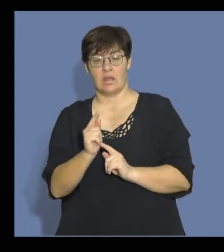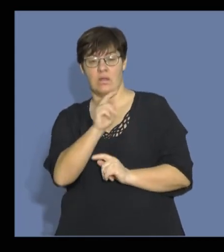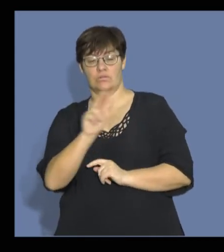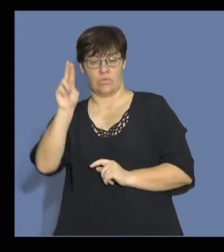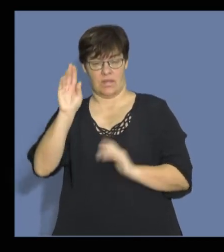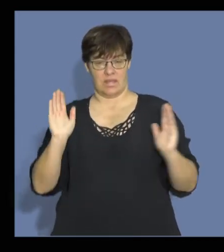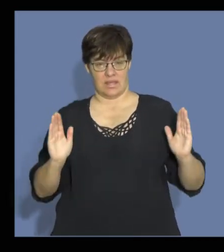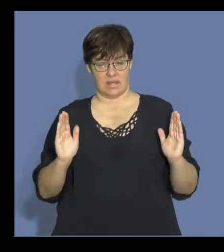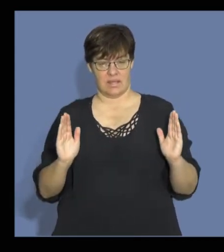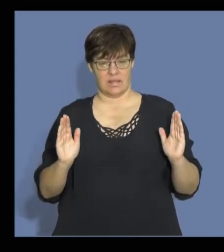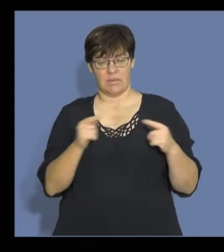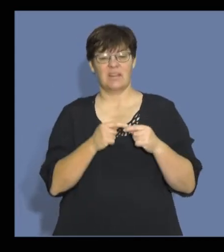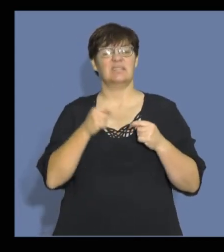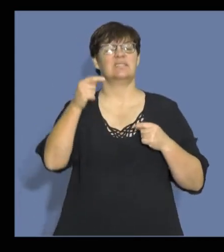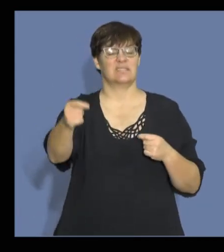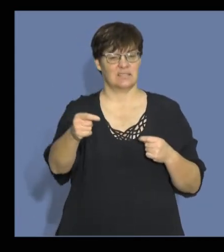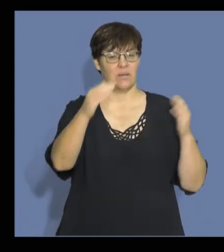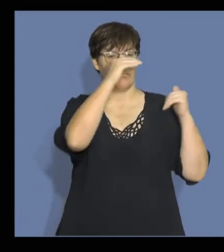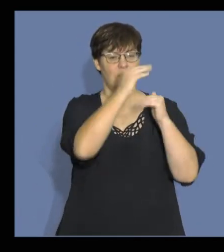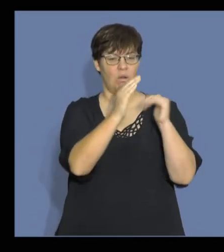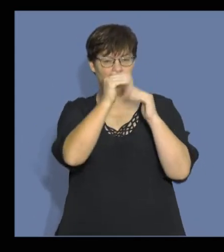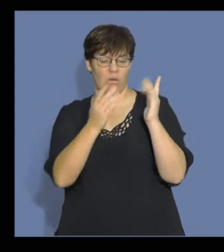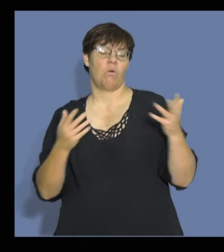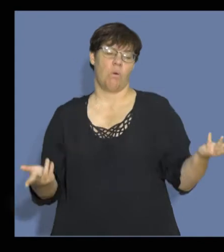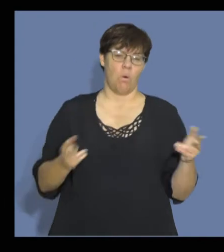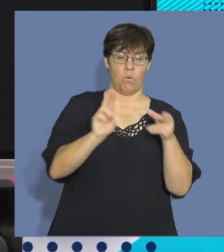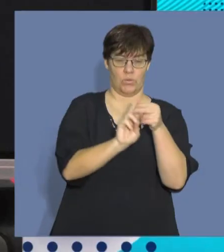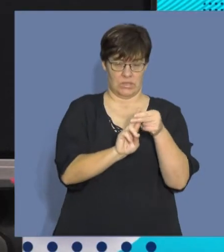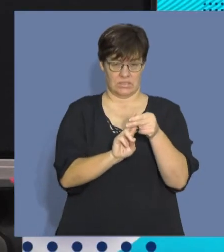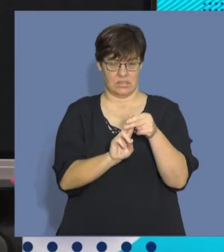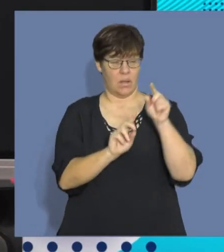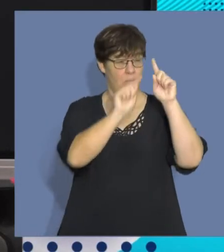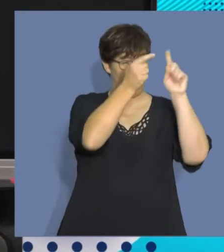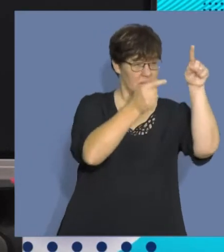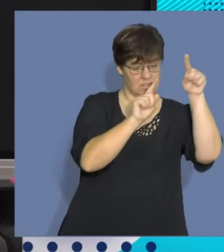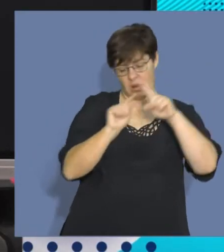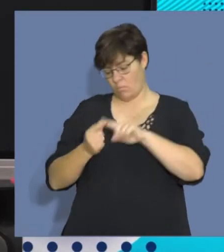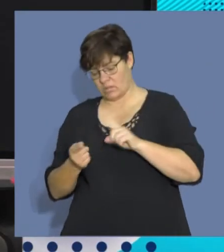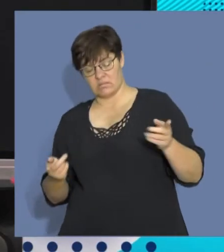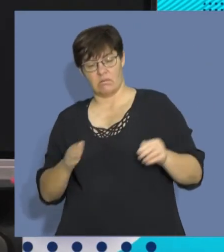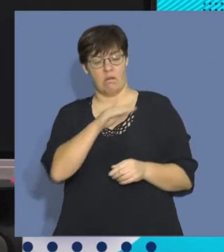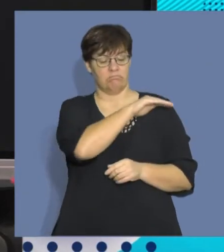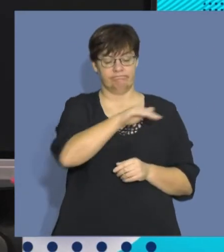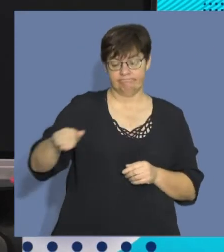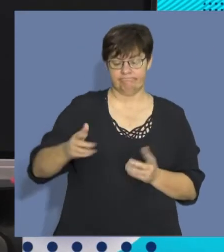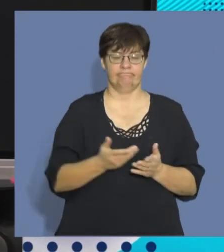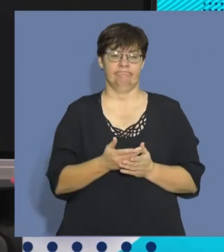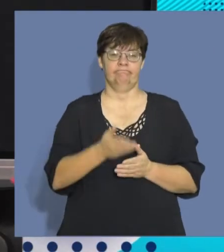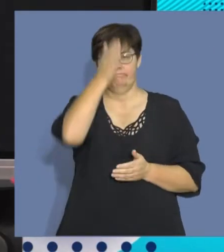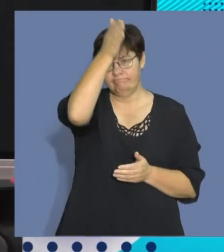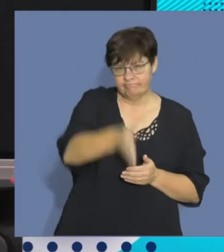and that was the distance. That was the distance in blocks or in units between 2 points, horizontal, vertical, or